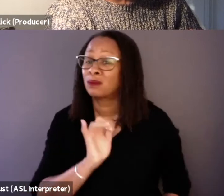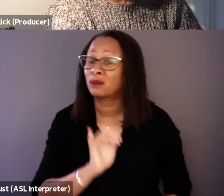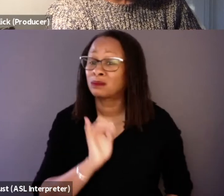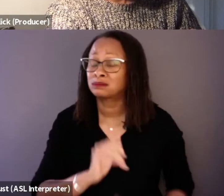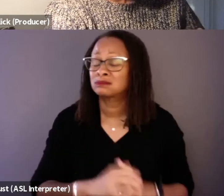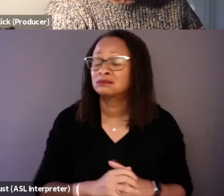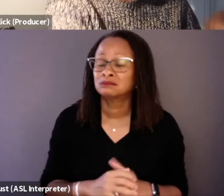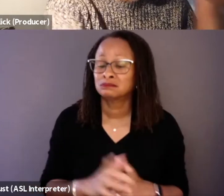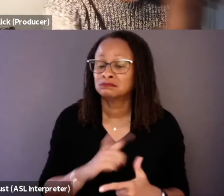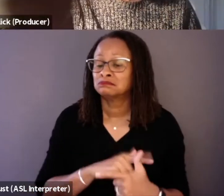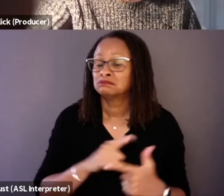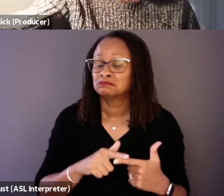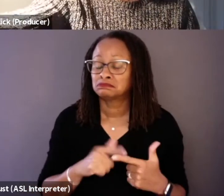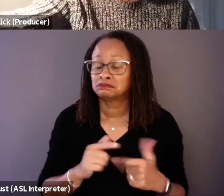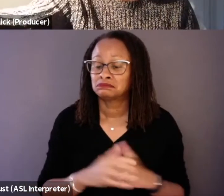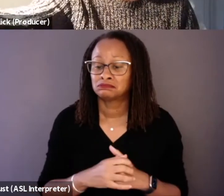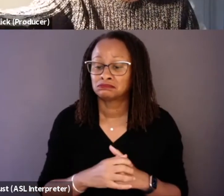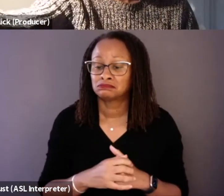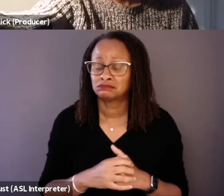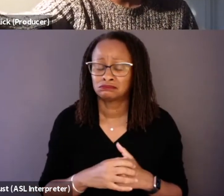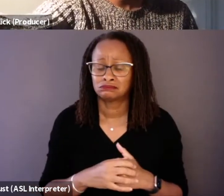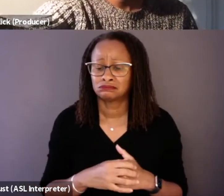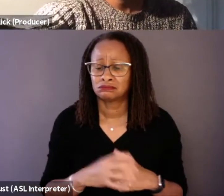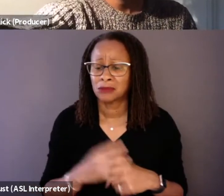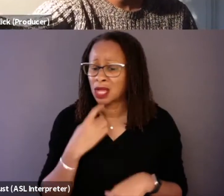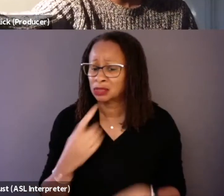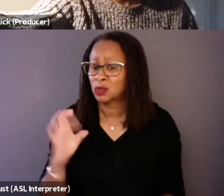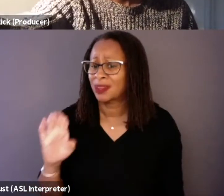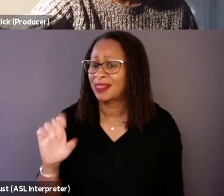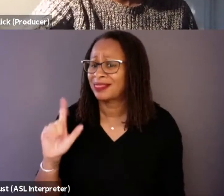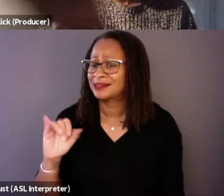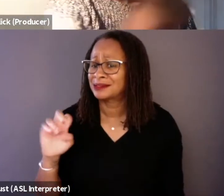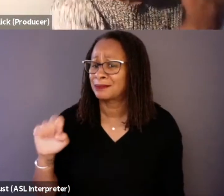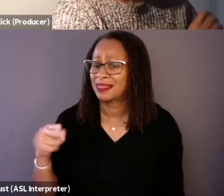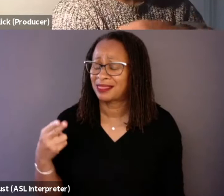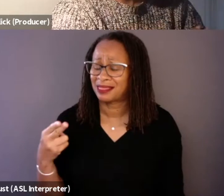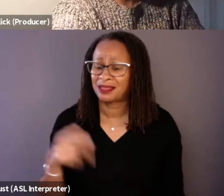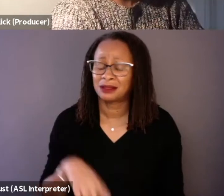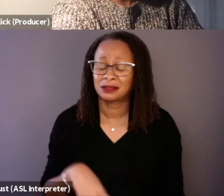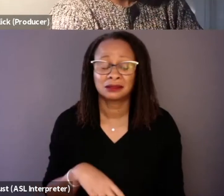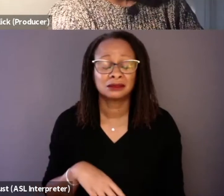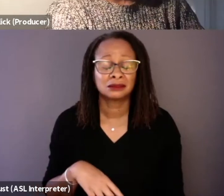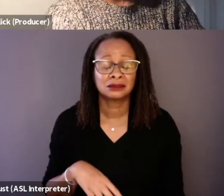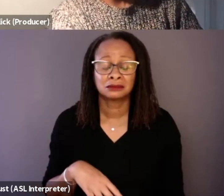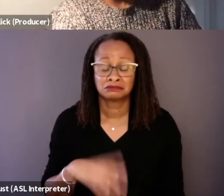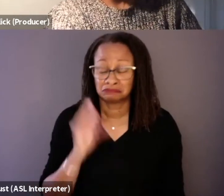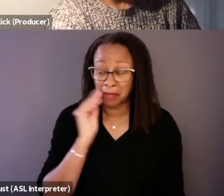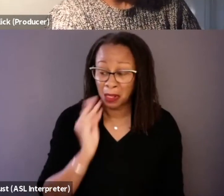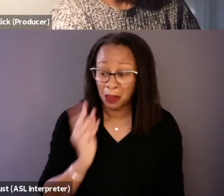and then I told Elizabeth, and